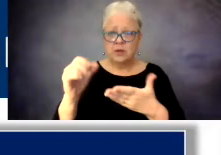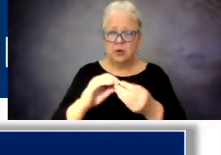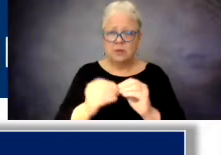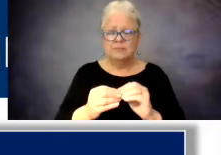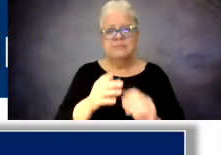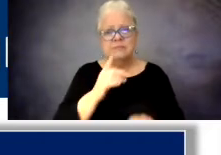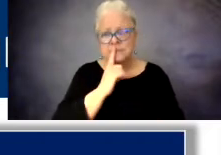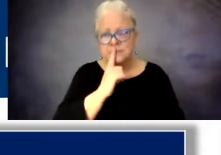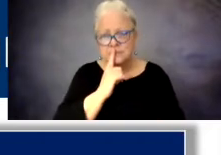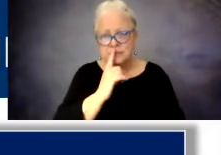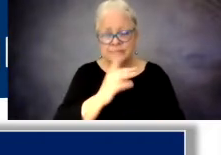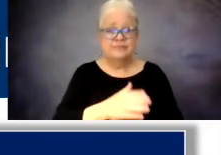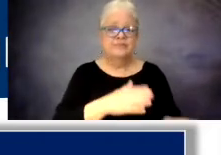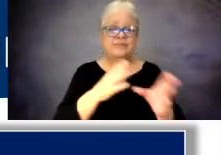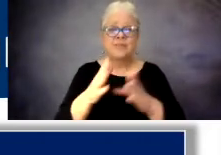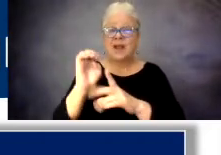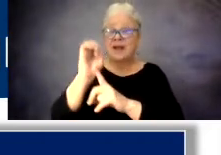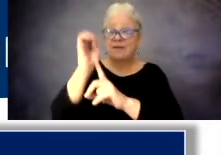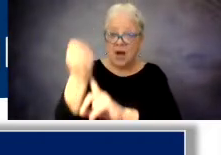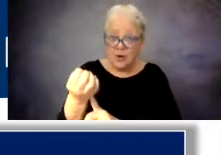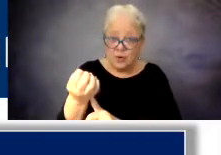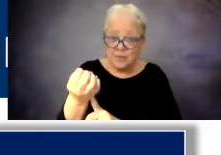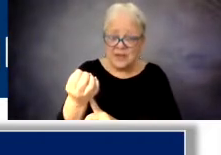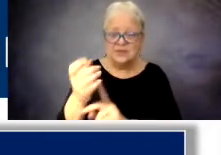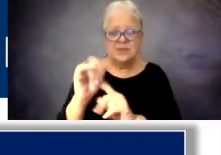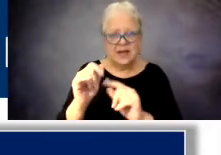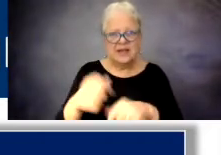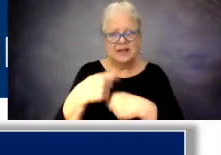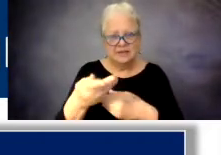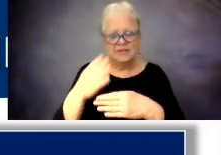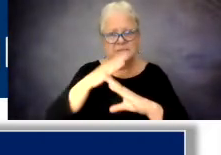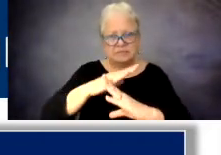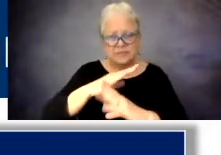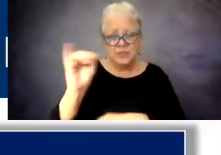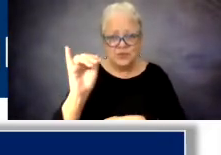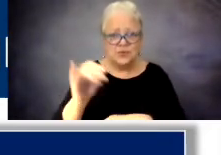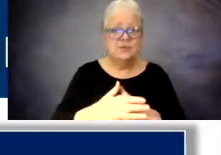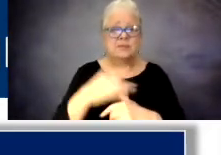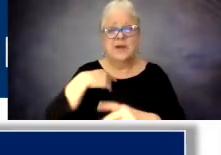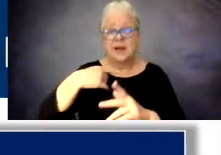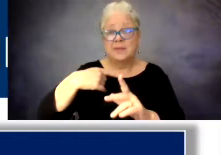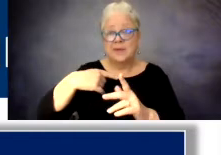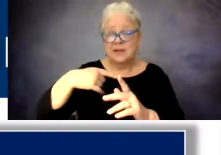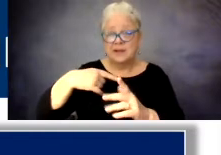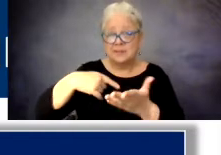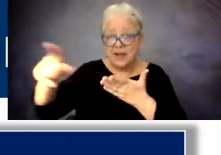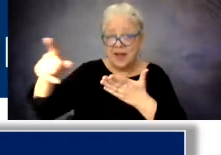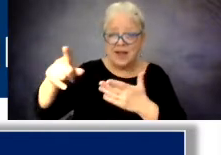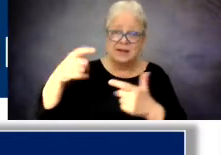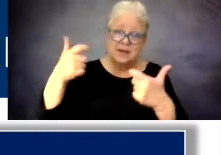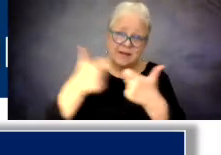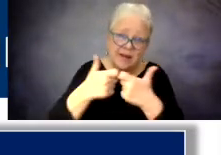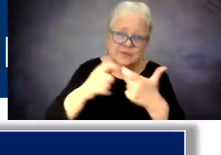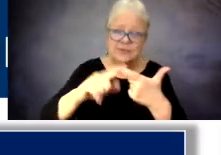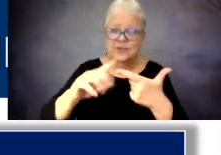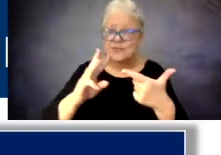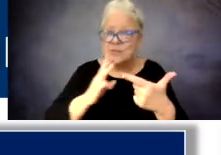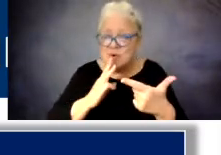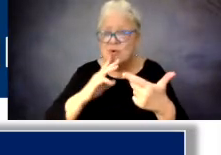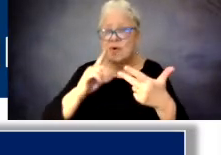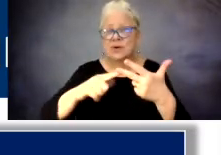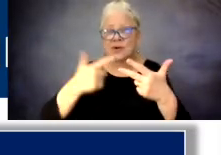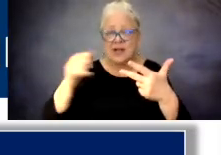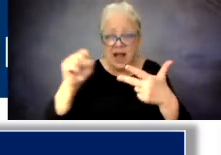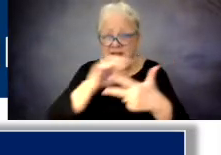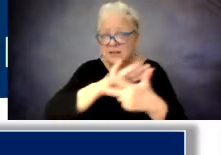big. Utilities being turned off or behind, mortgage or rent being behind, which can, possibly cause loss of